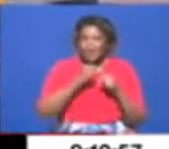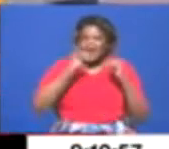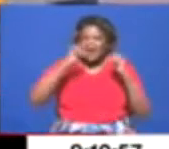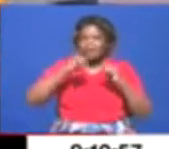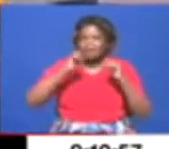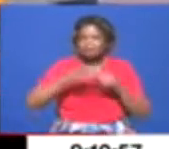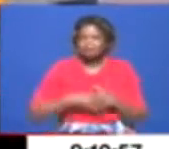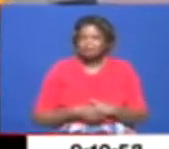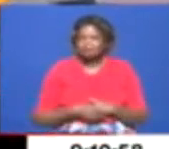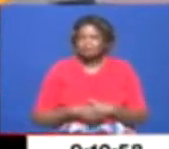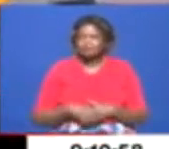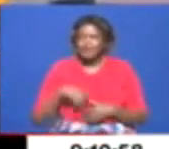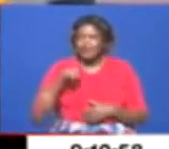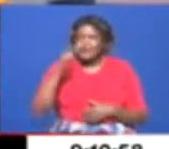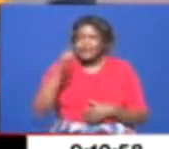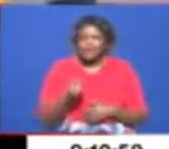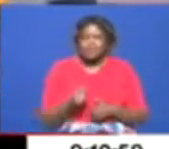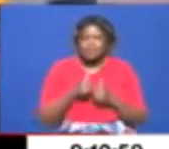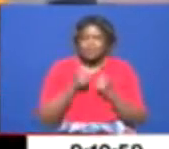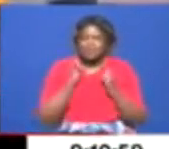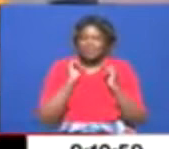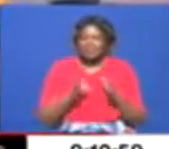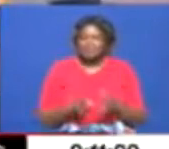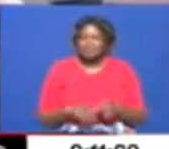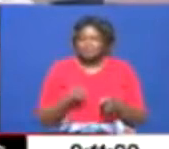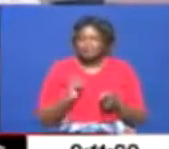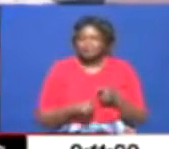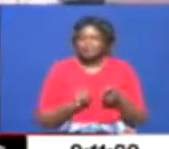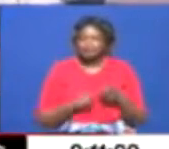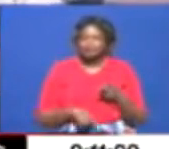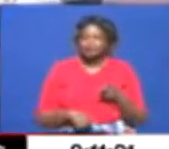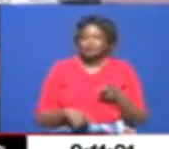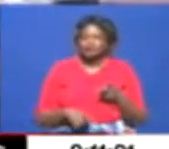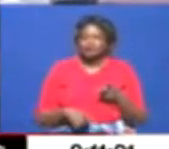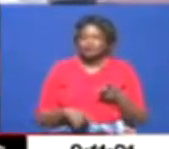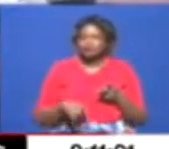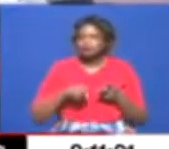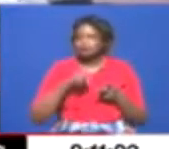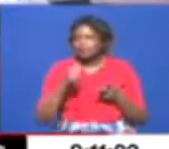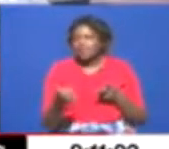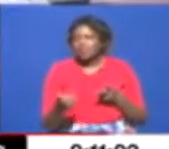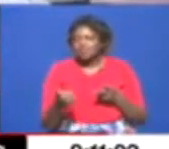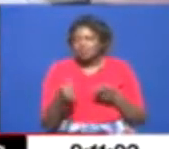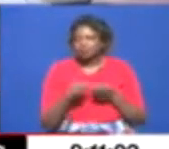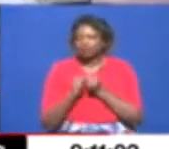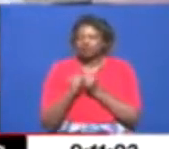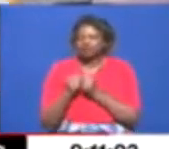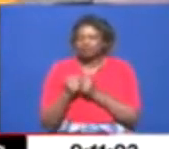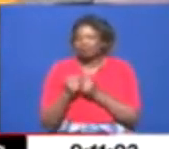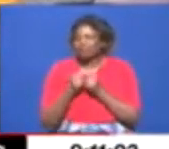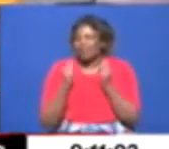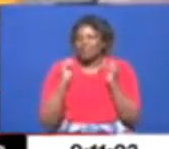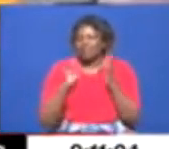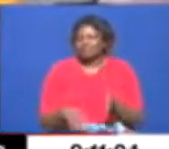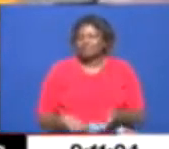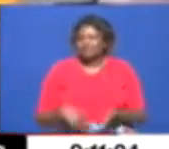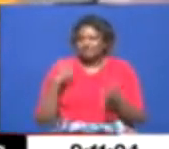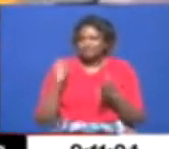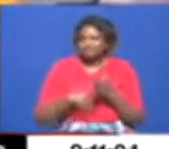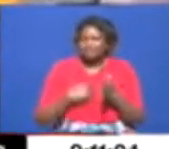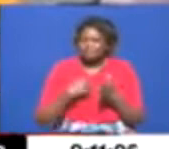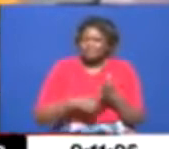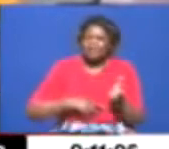The pension is not up to date. The reviews are not up to date. The deductions. The deductions are never